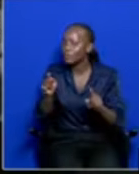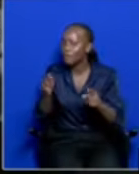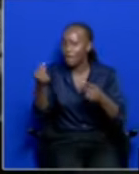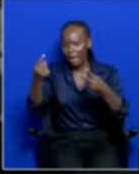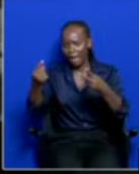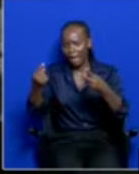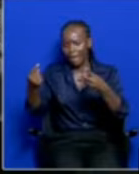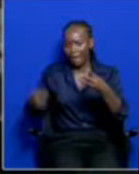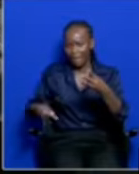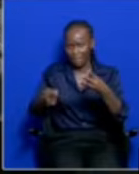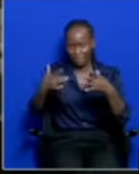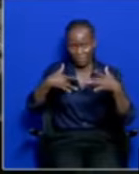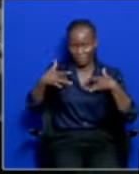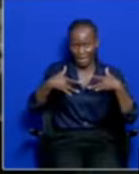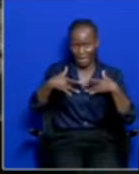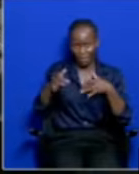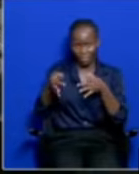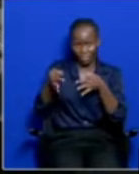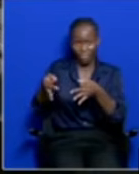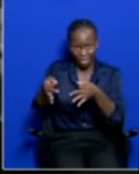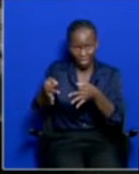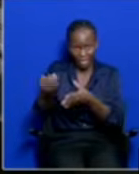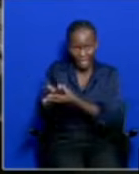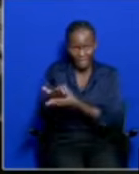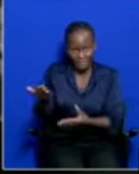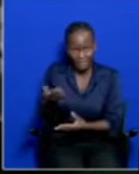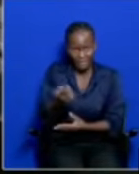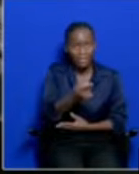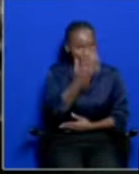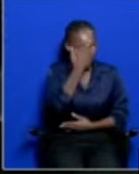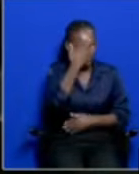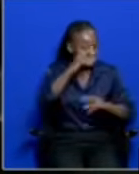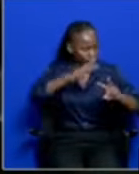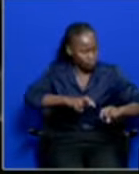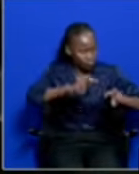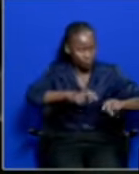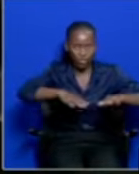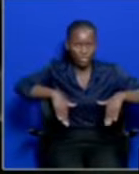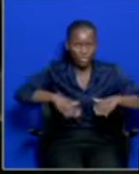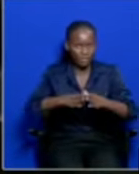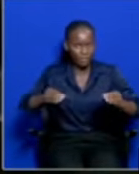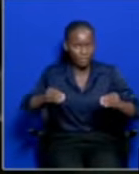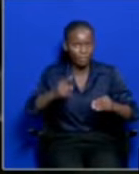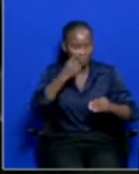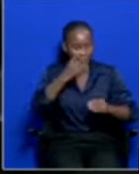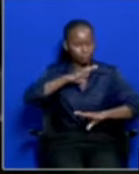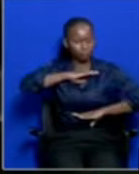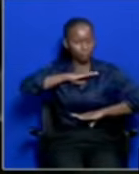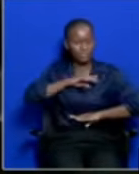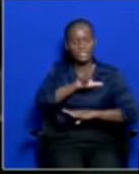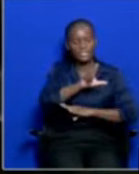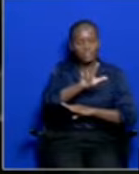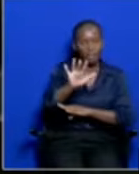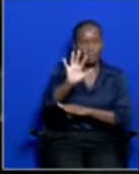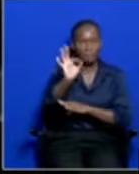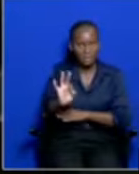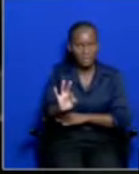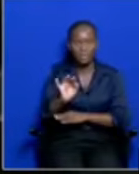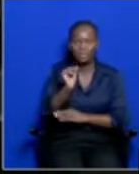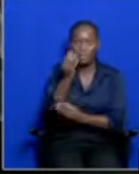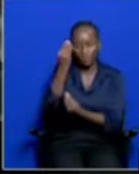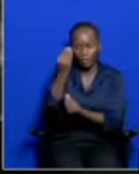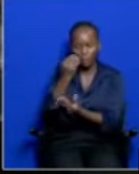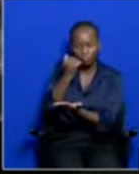with the 75% that I have, disciplinary proceedings can be instituted? Do you not look at it that way?